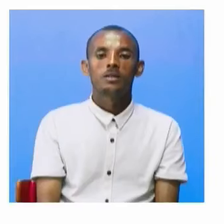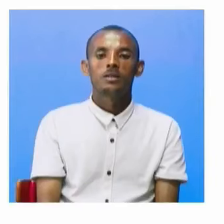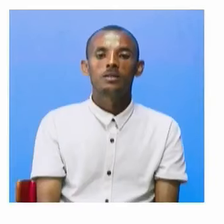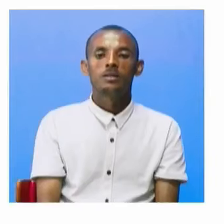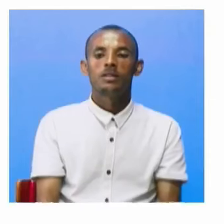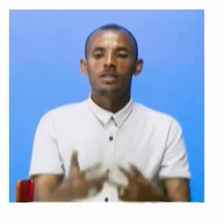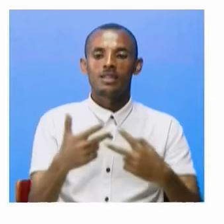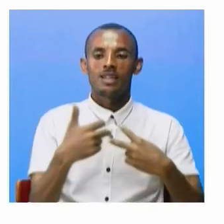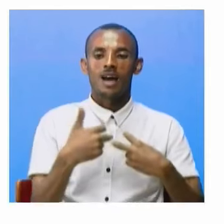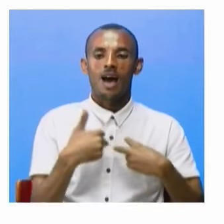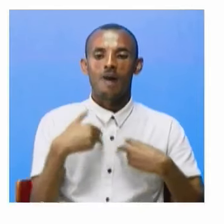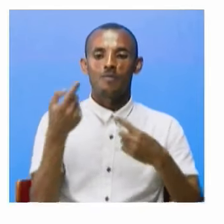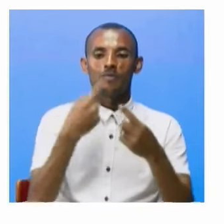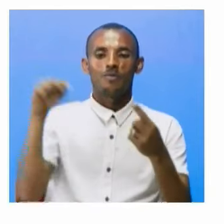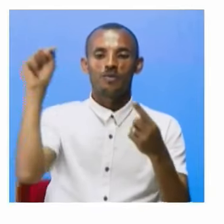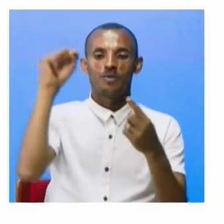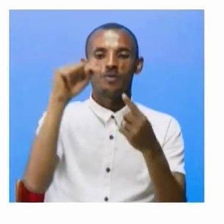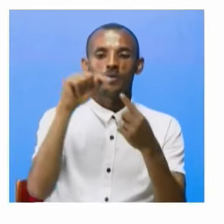have to